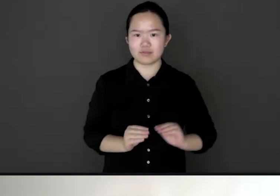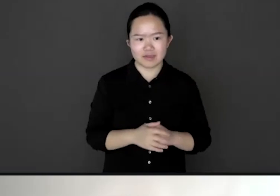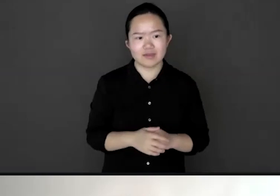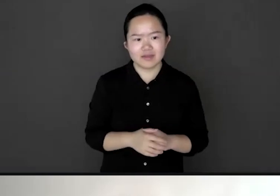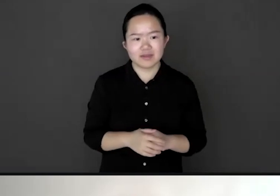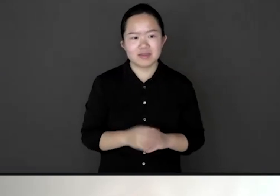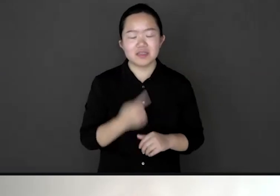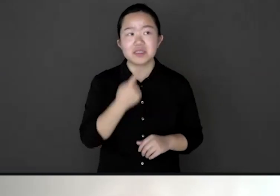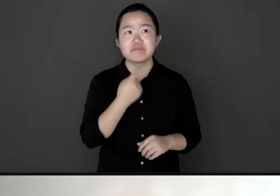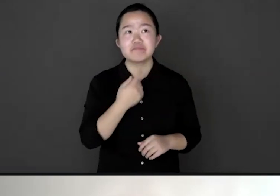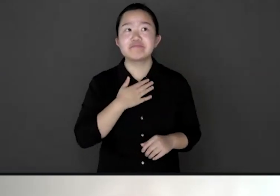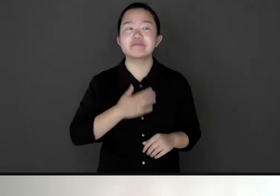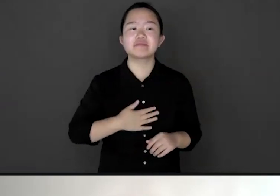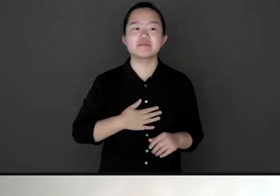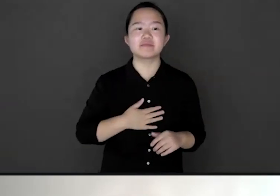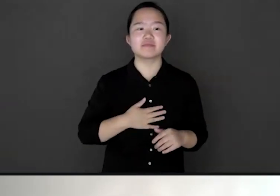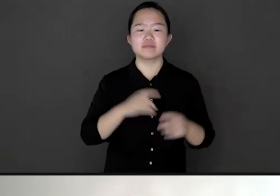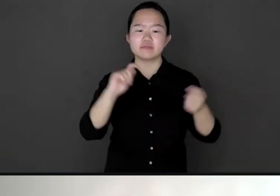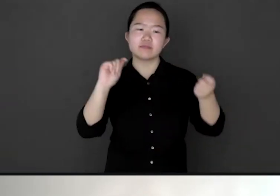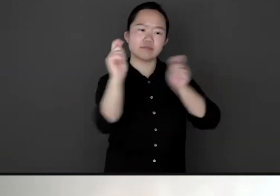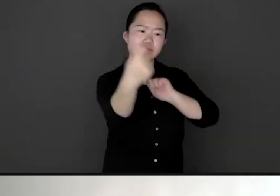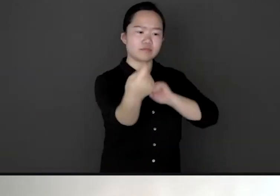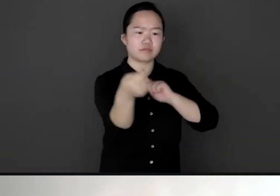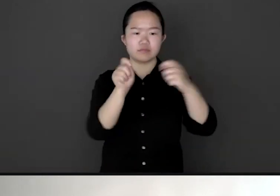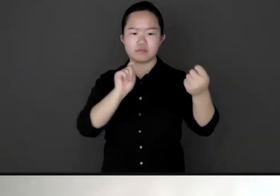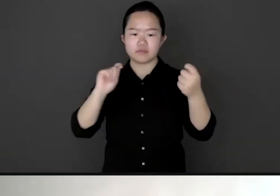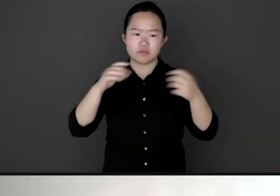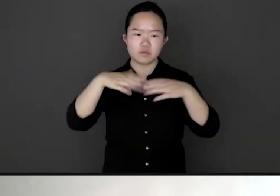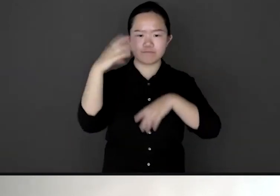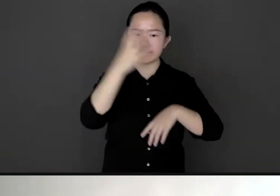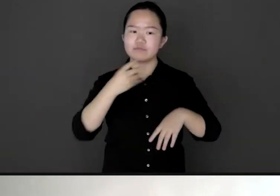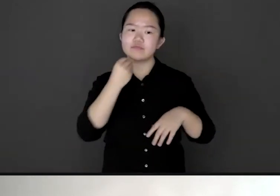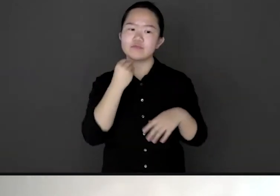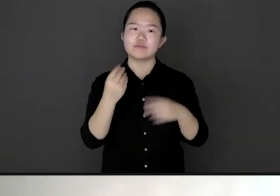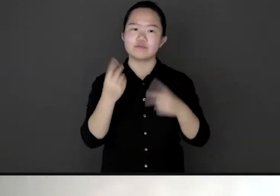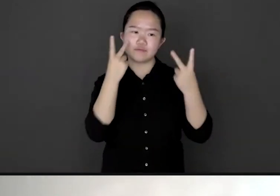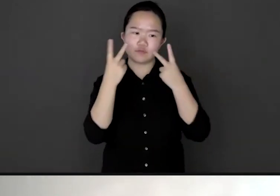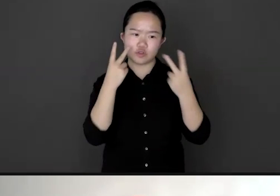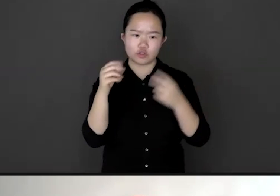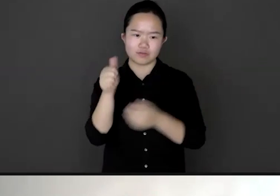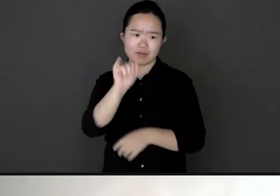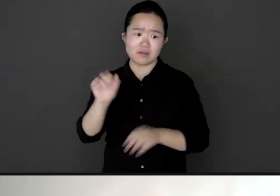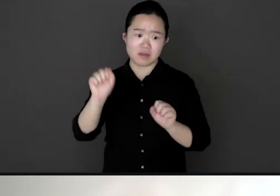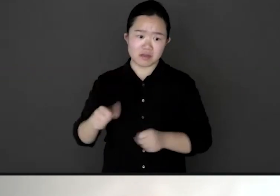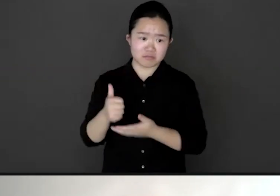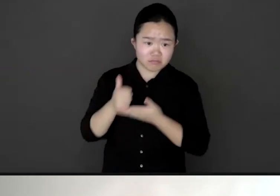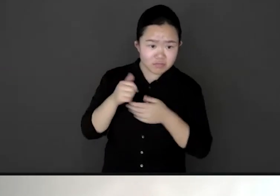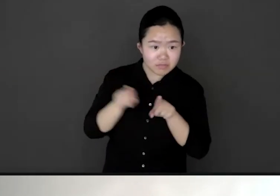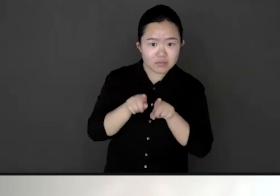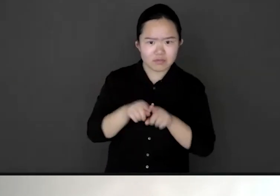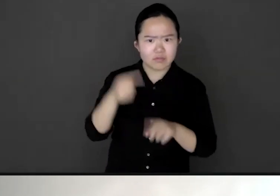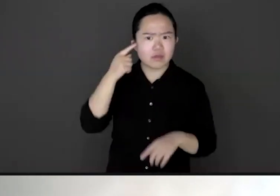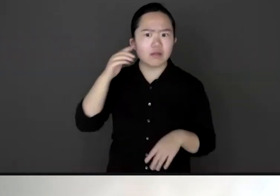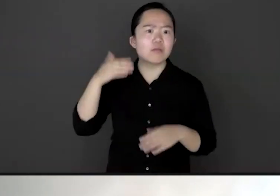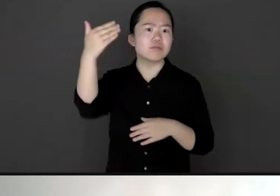go at remediating the accessibility of this document. That is where I think that they're not the authoring tools that we create to this